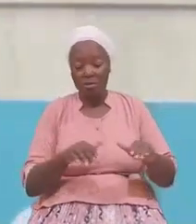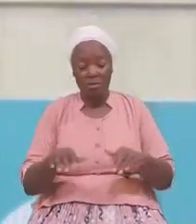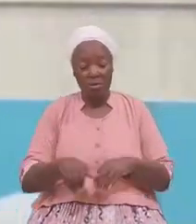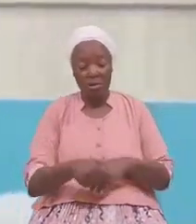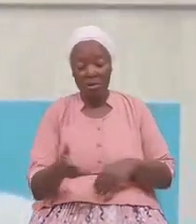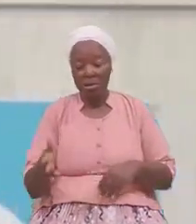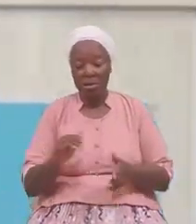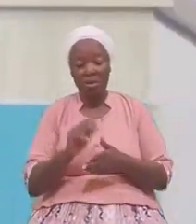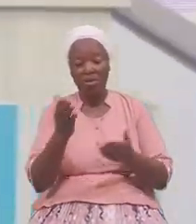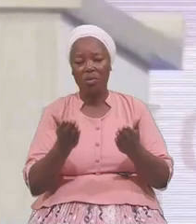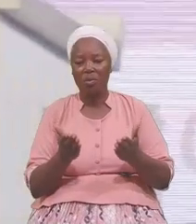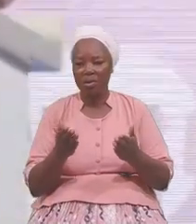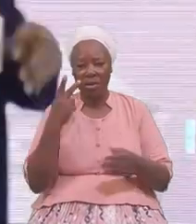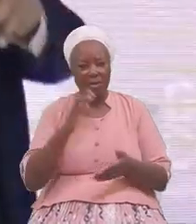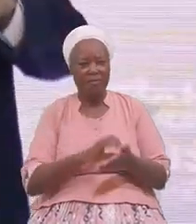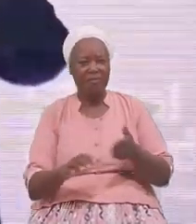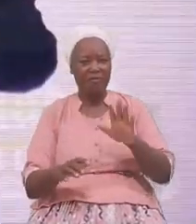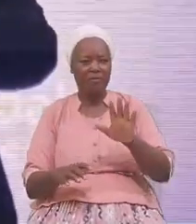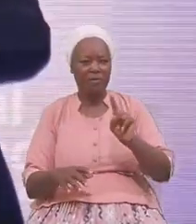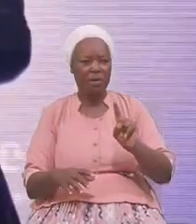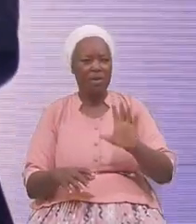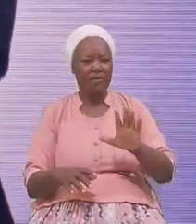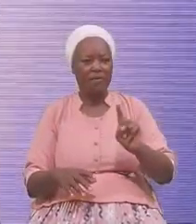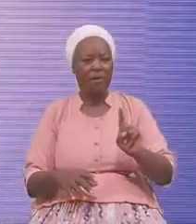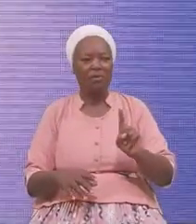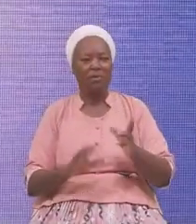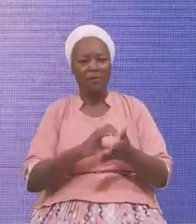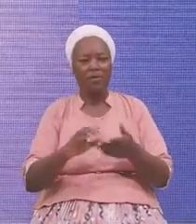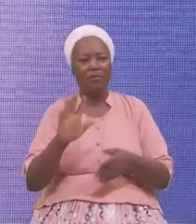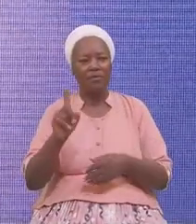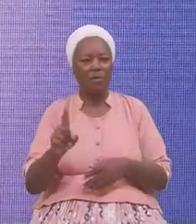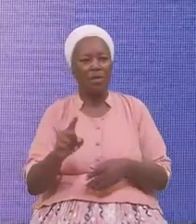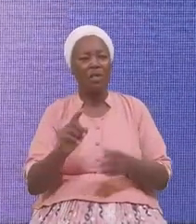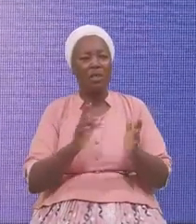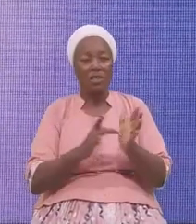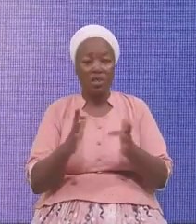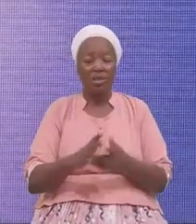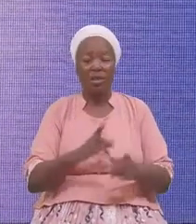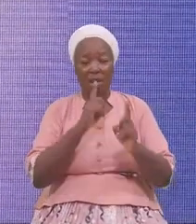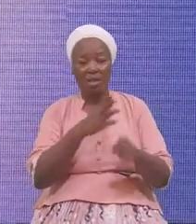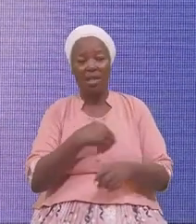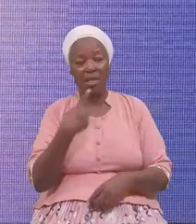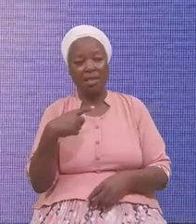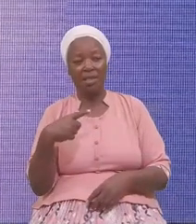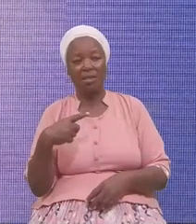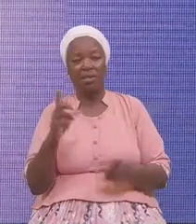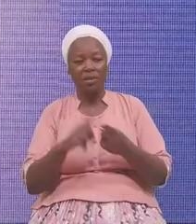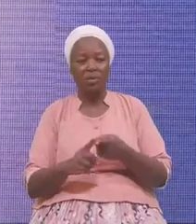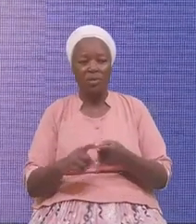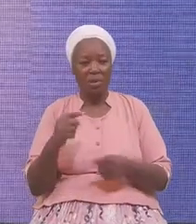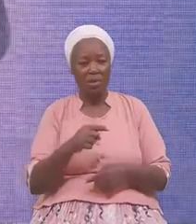at verse 51. In verse 51, Jesus answered and said unto